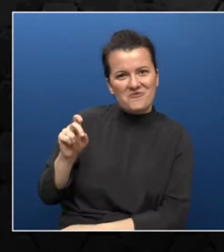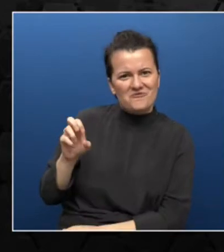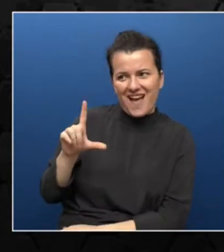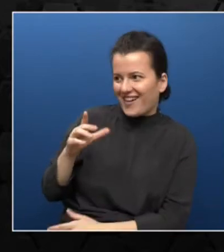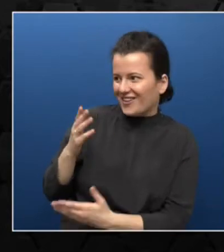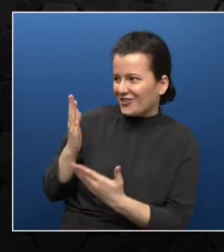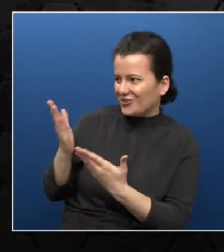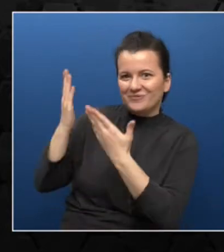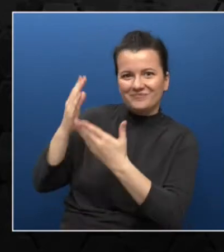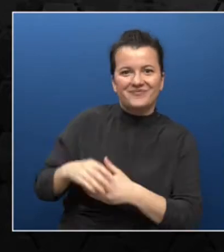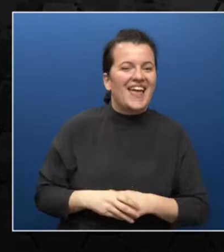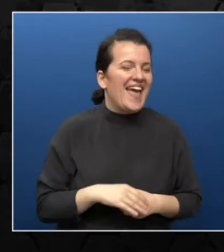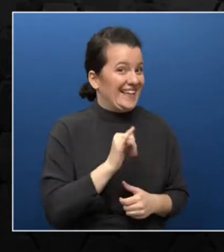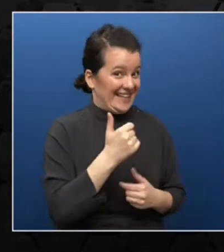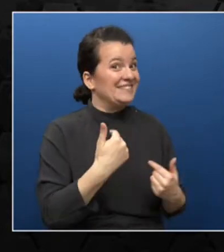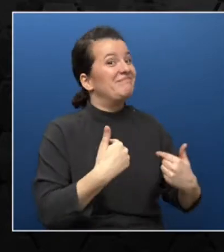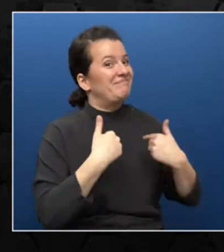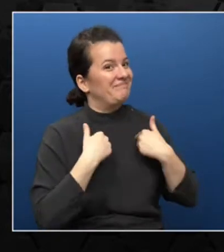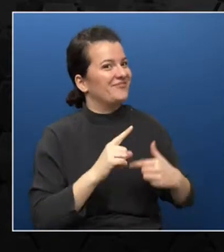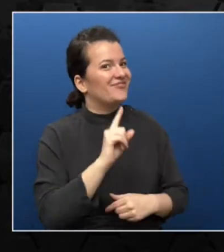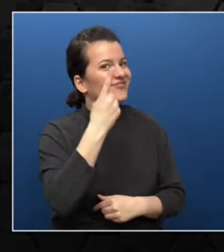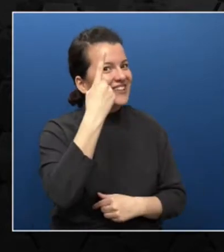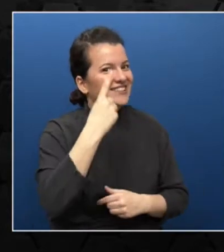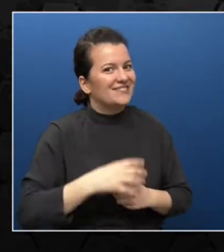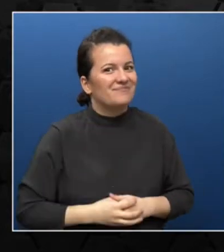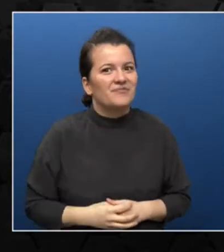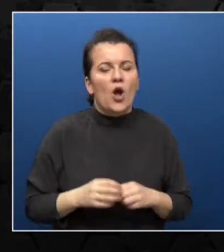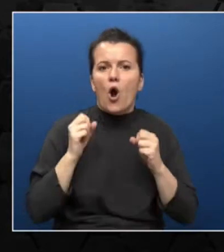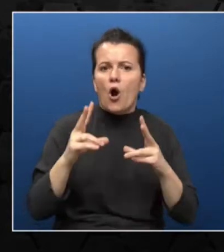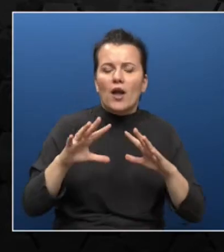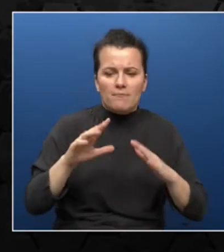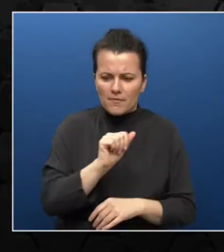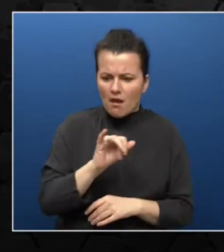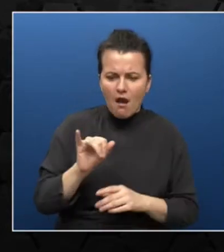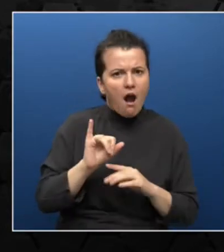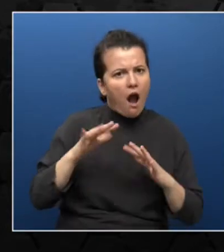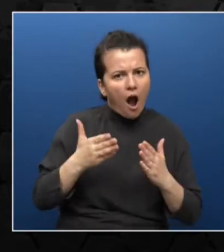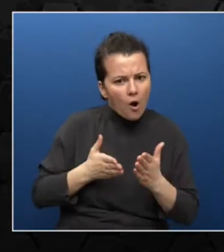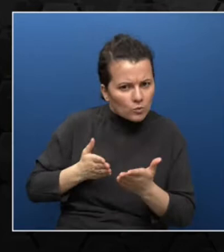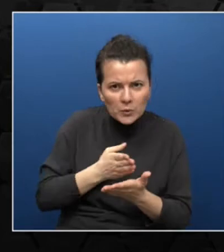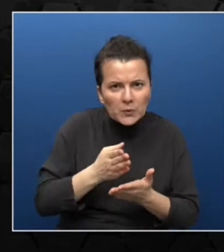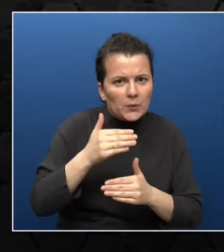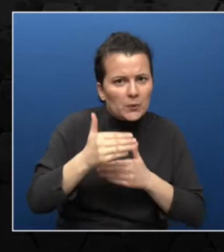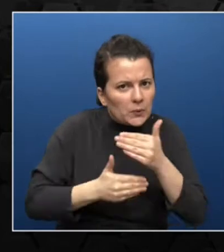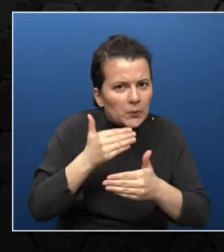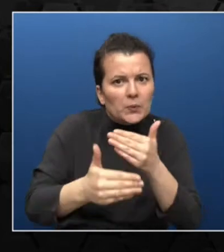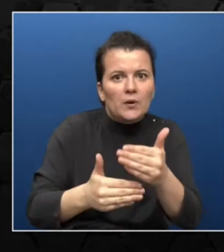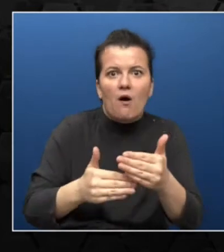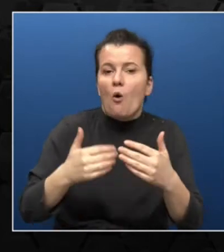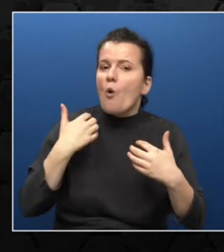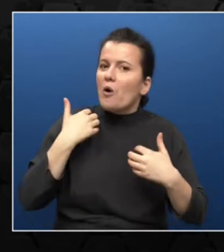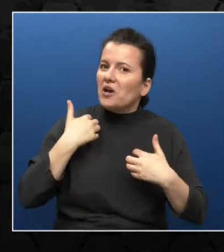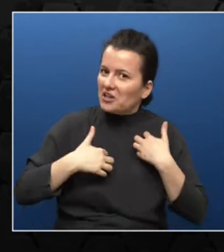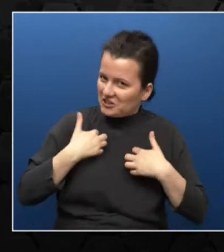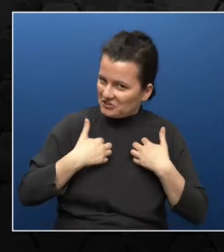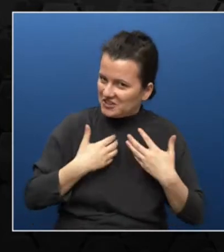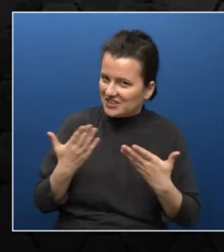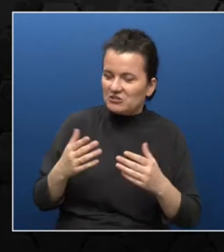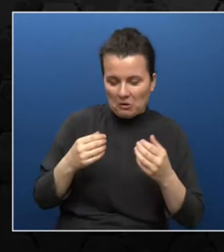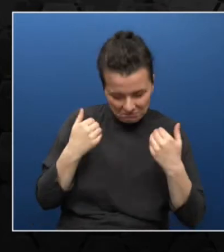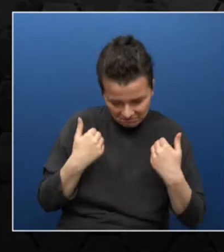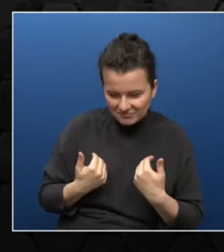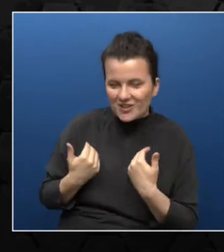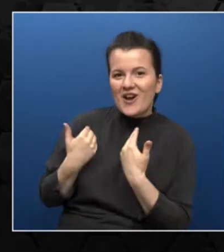that's me. You're going to talk about the roadmap to machine learning. Very exciting stuff. So the floor is yours. Good